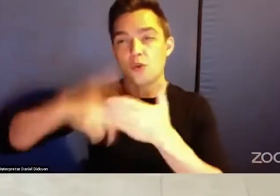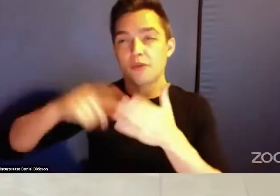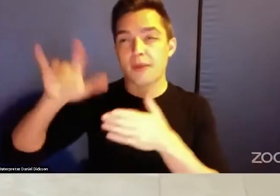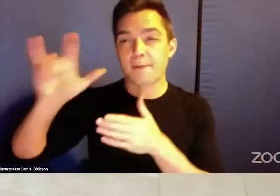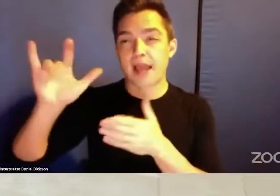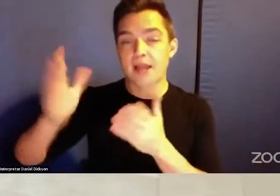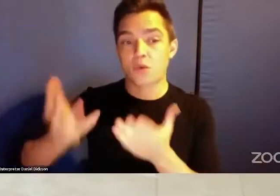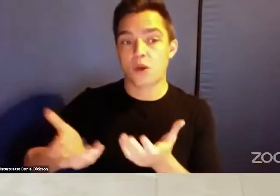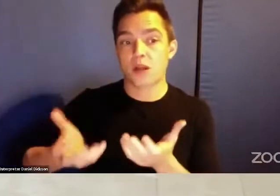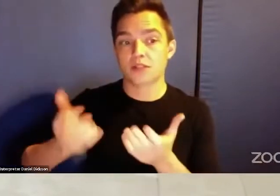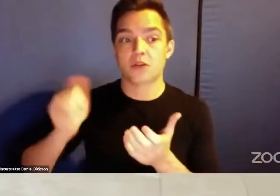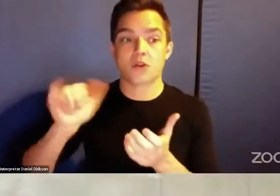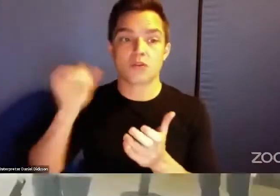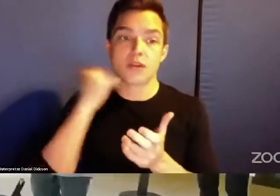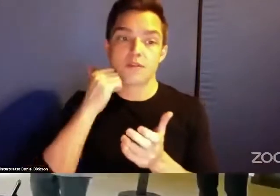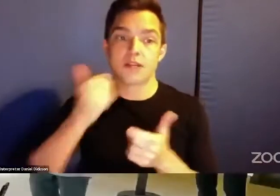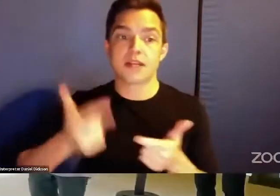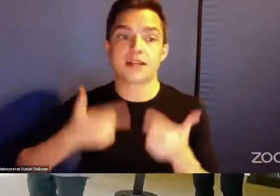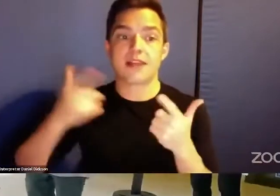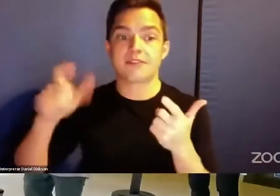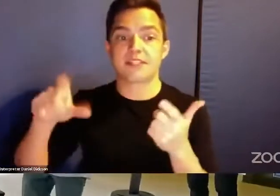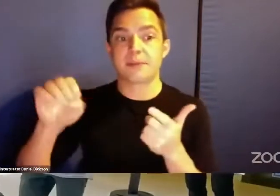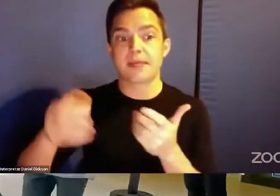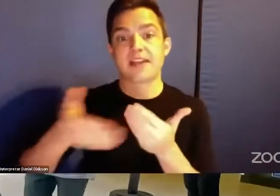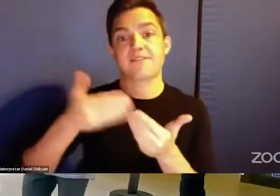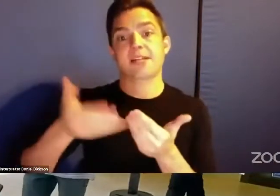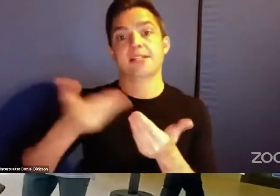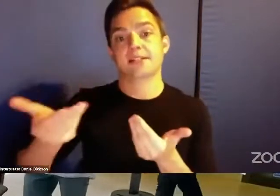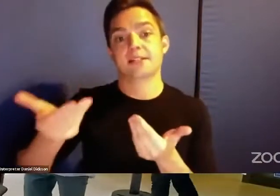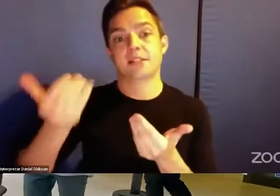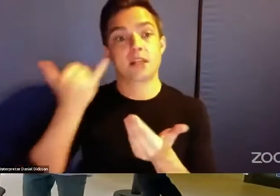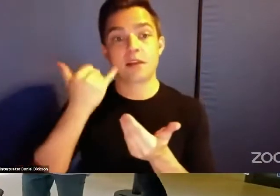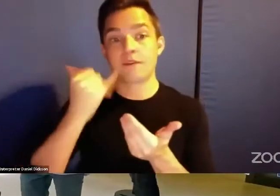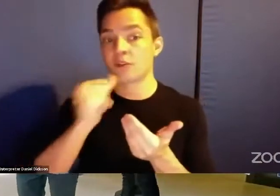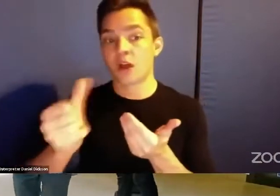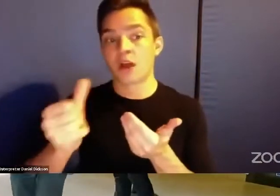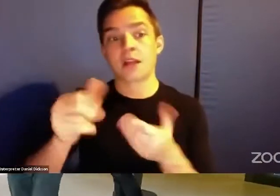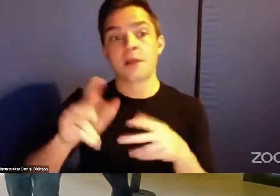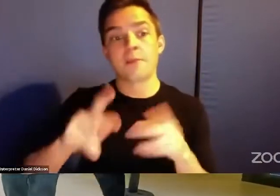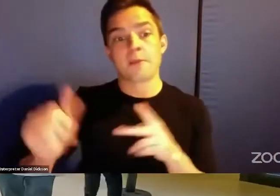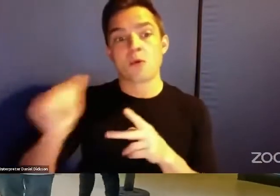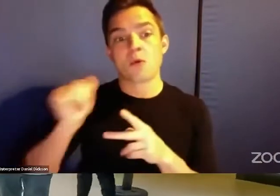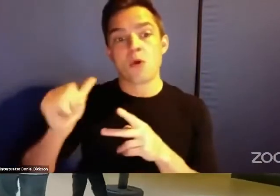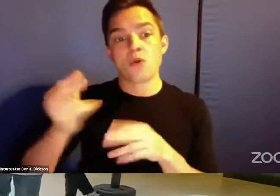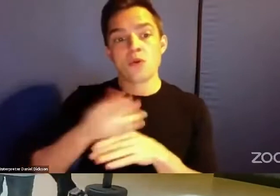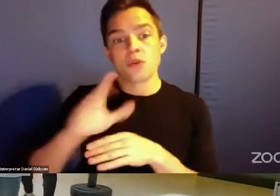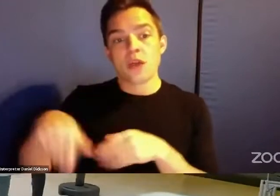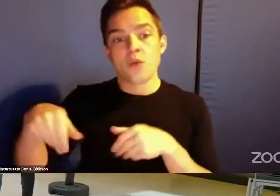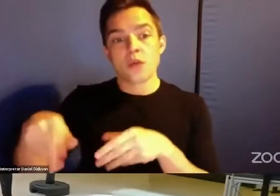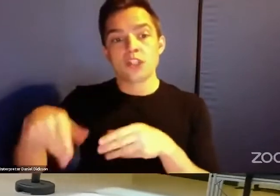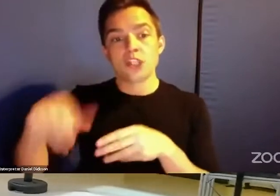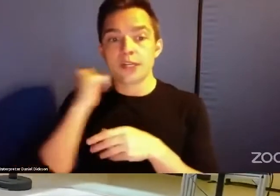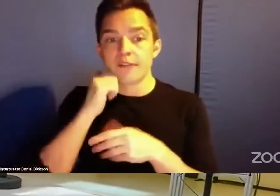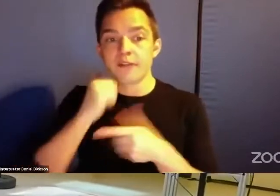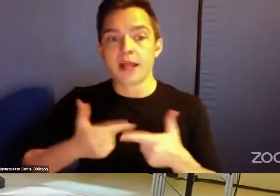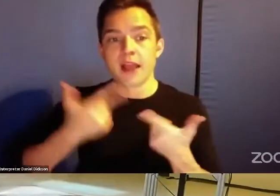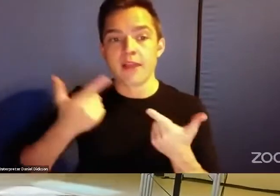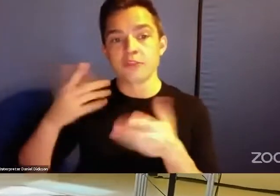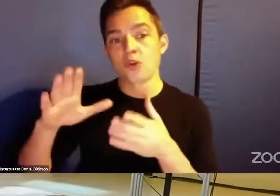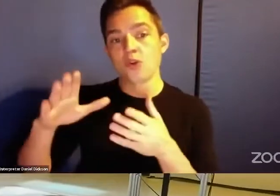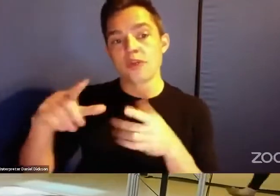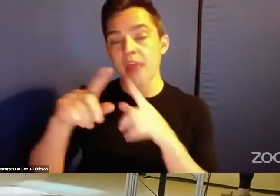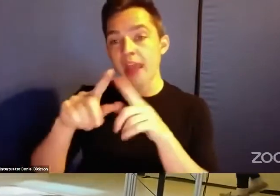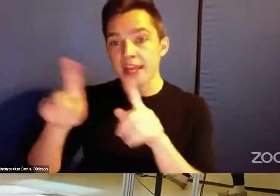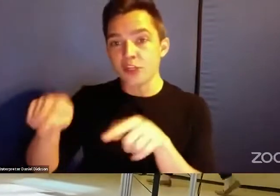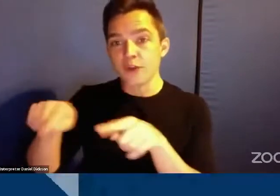to be convenient. Otherwise, the people won't use the wheelchair in daily life. So the interface is very important. That's a